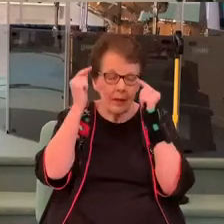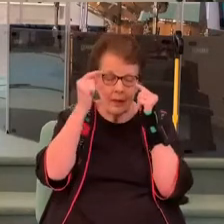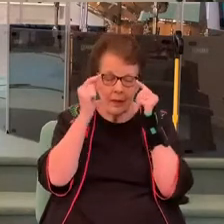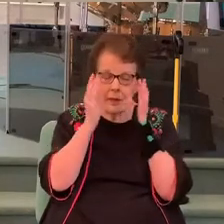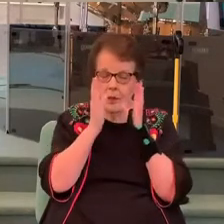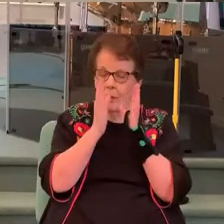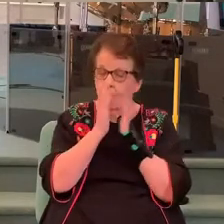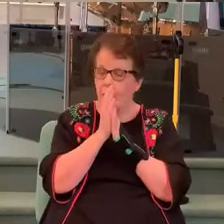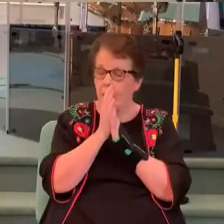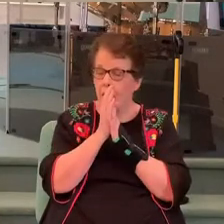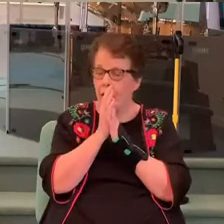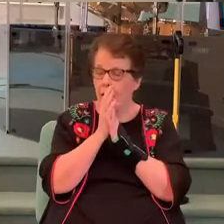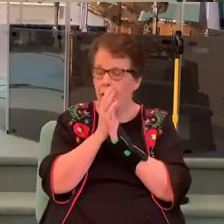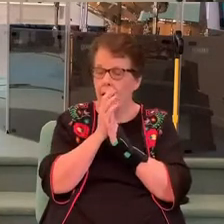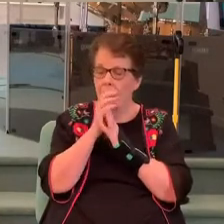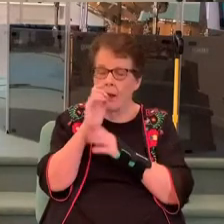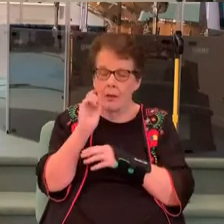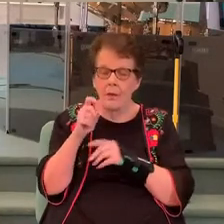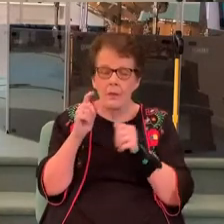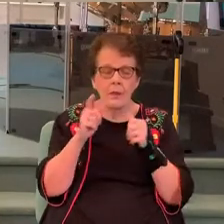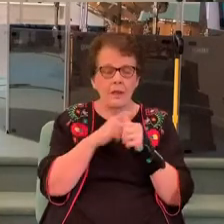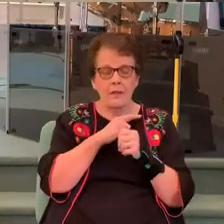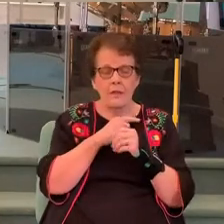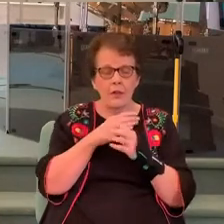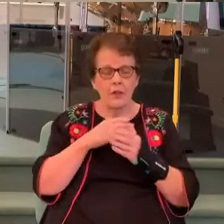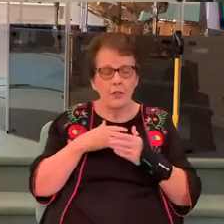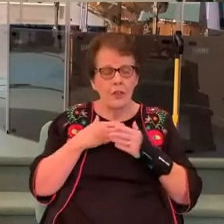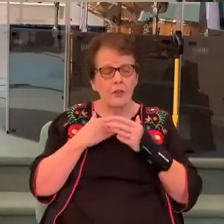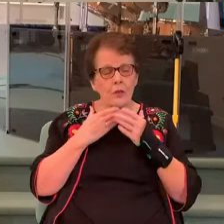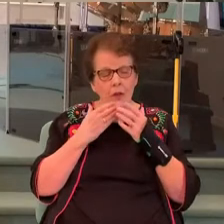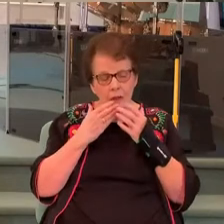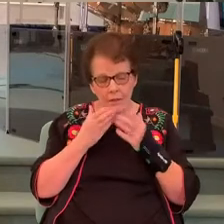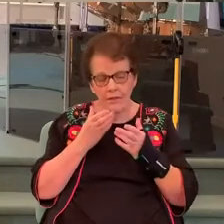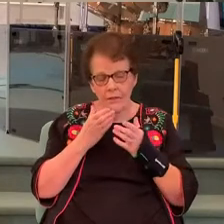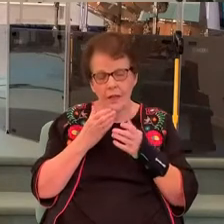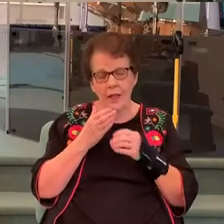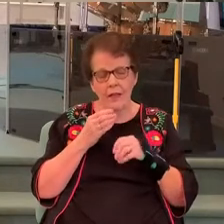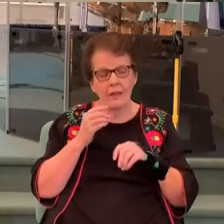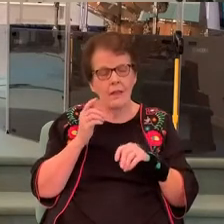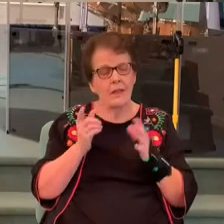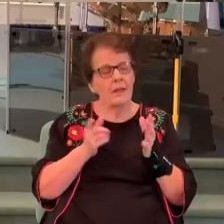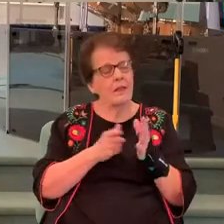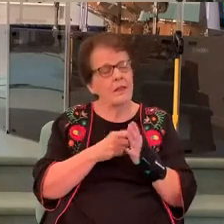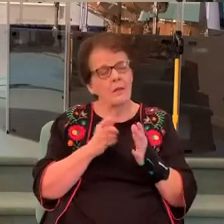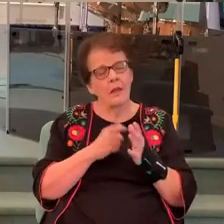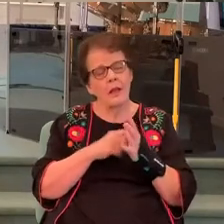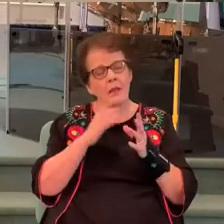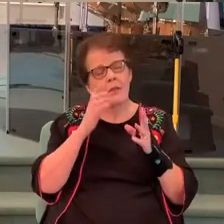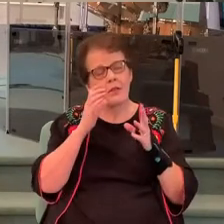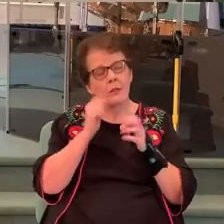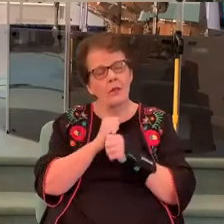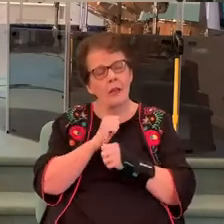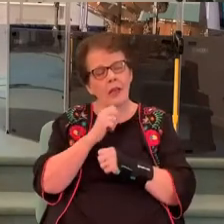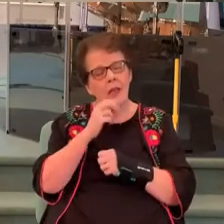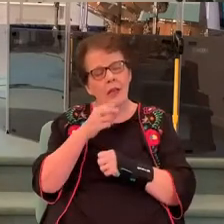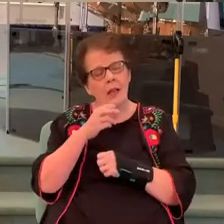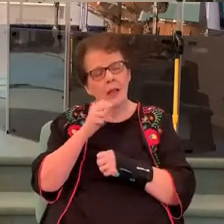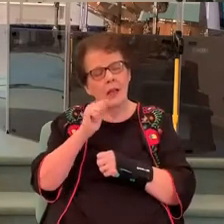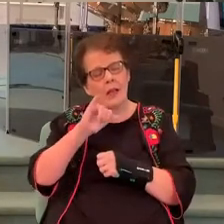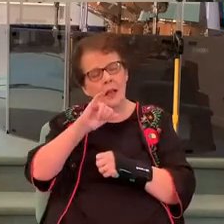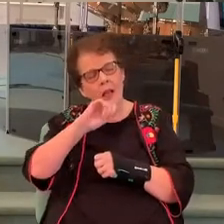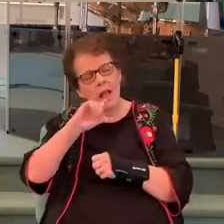be the first to confess that there are times when you get a Hail Mary request instead of that